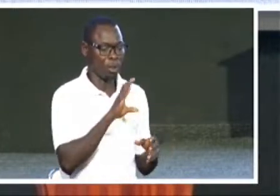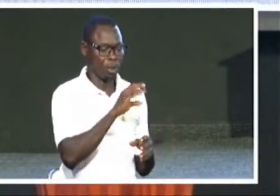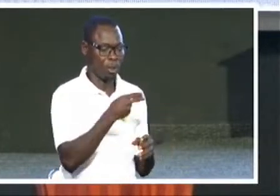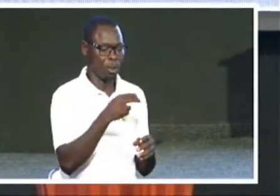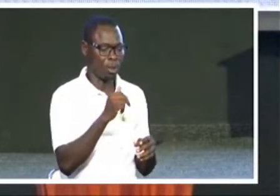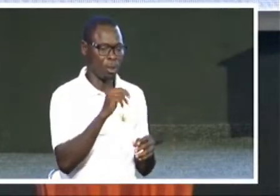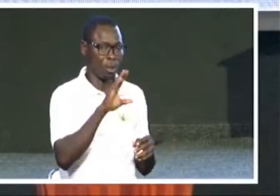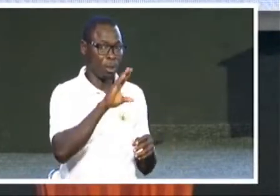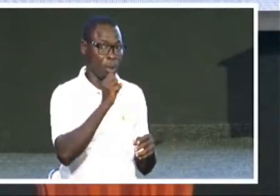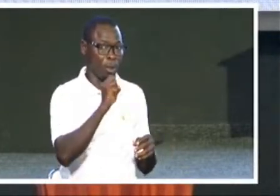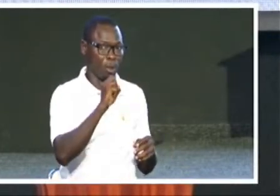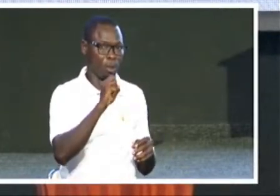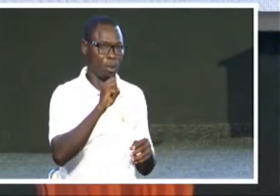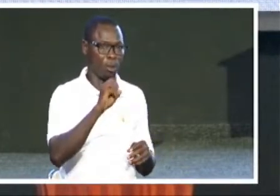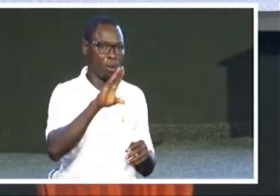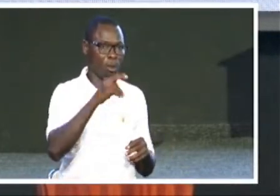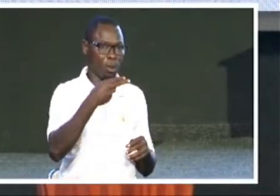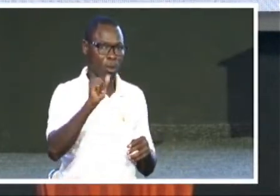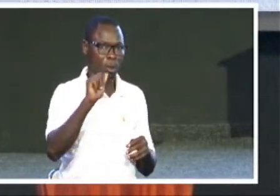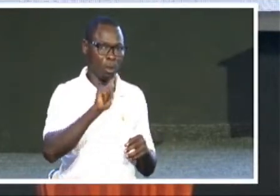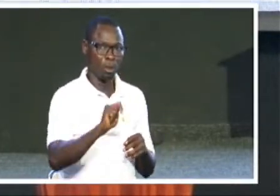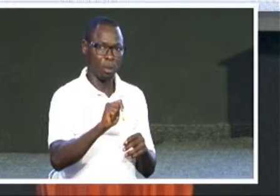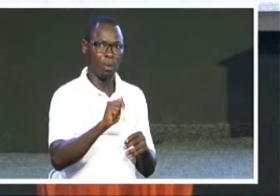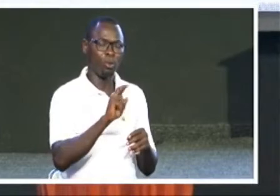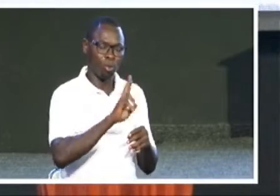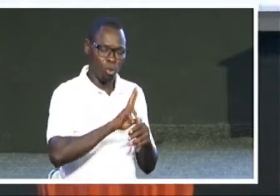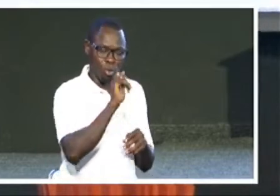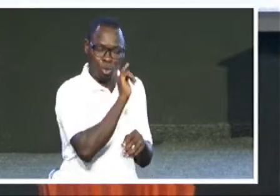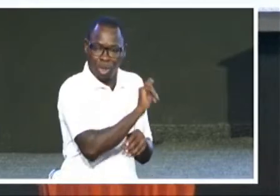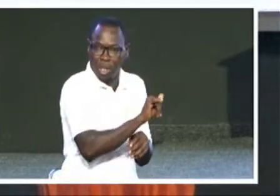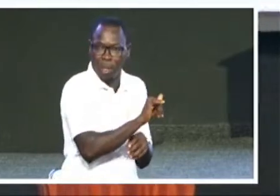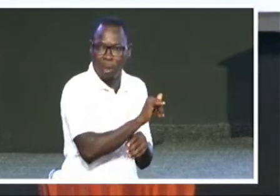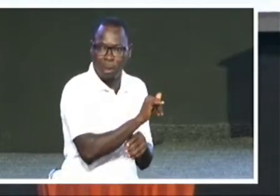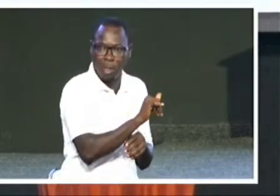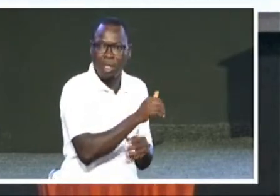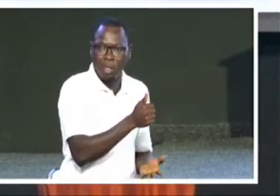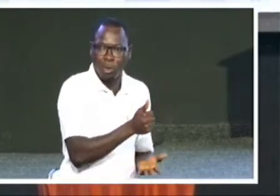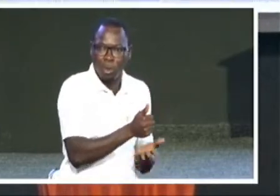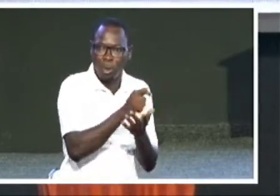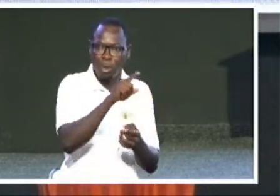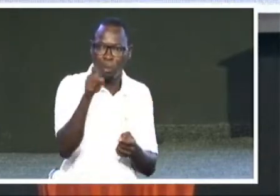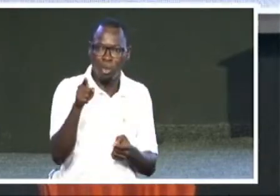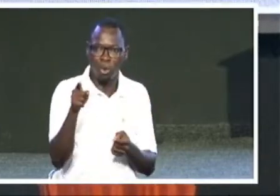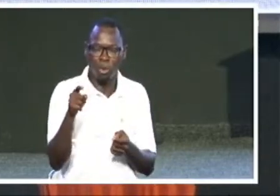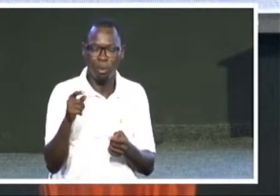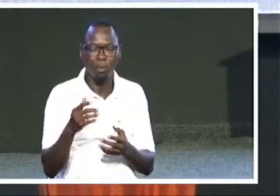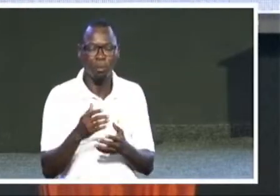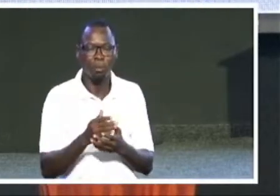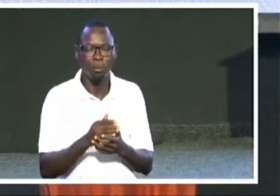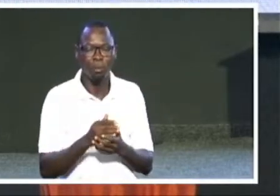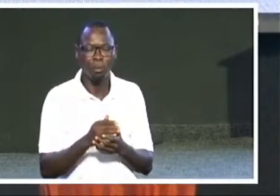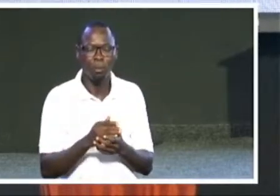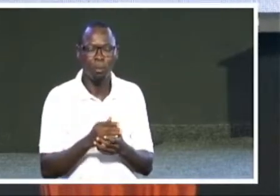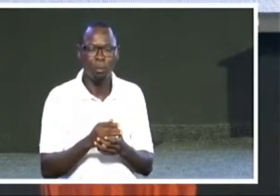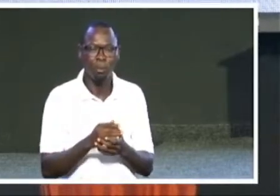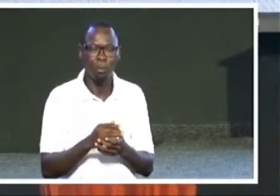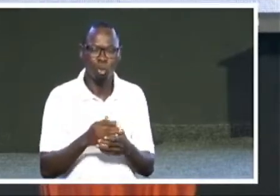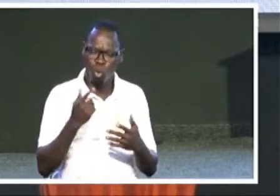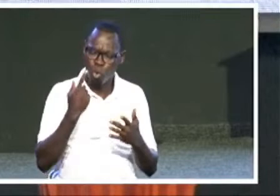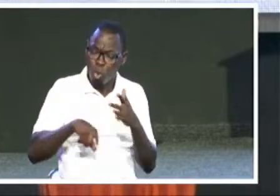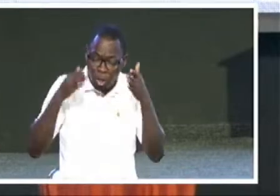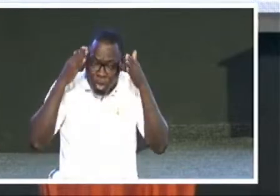2 hours? So you see how much work has intruded into our life. So what is your